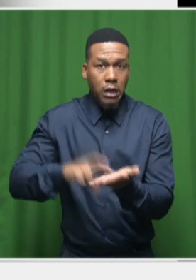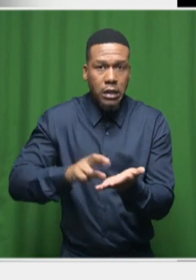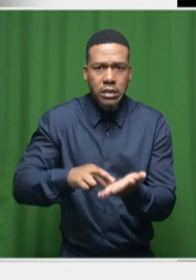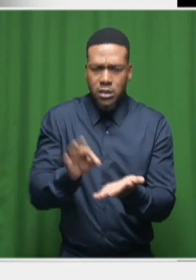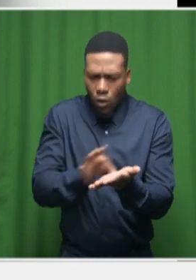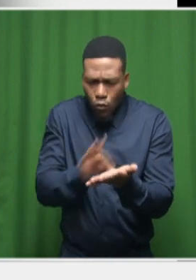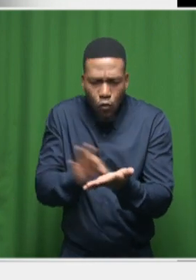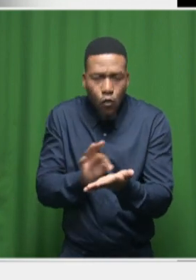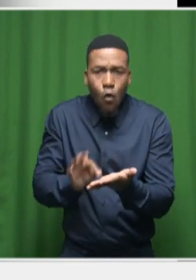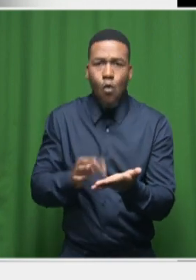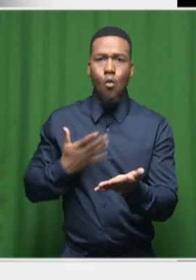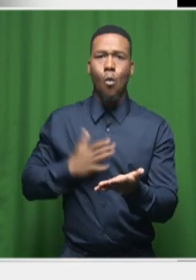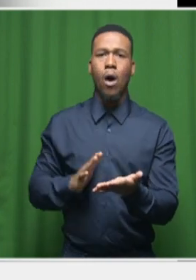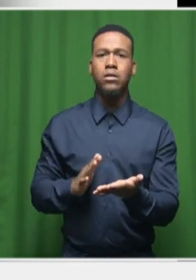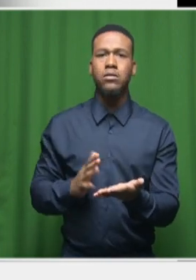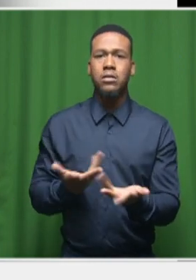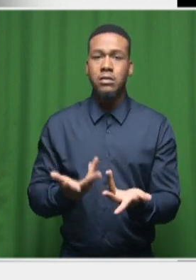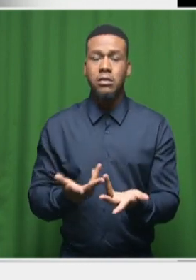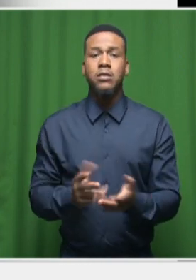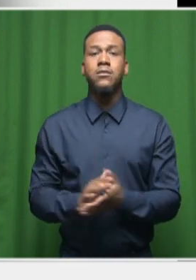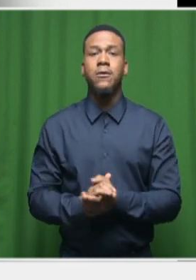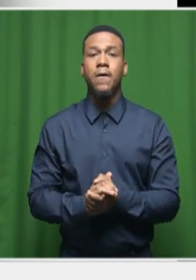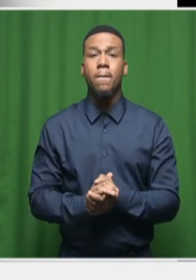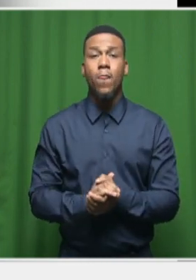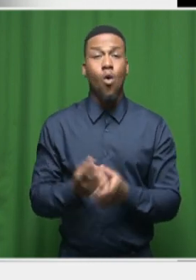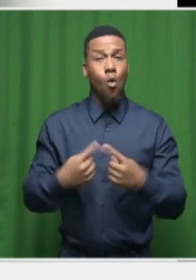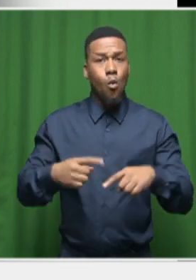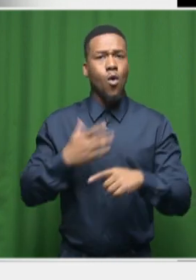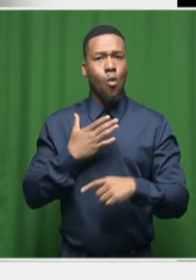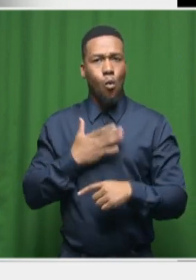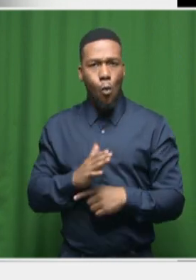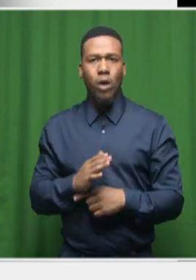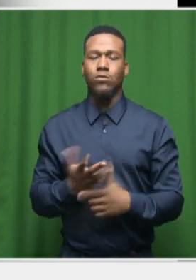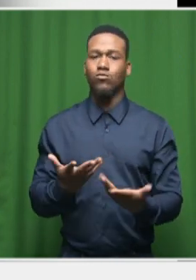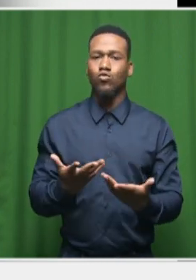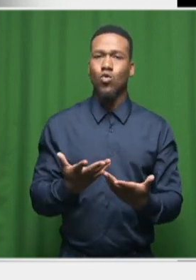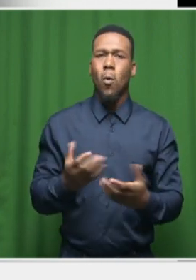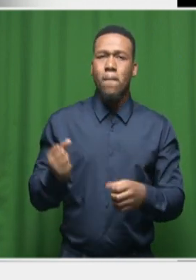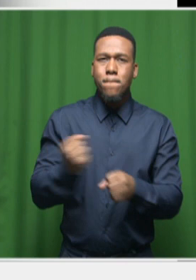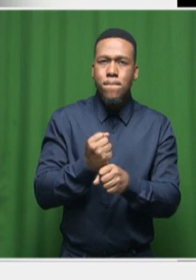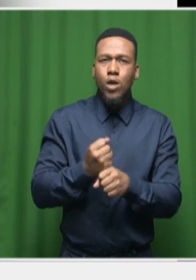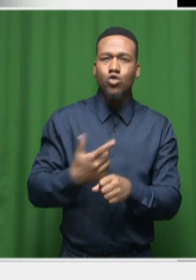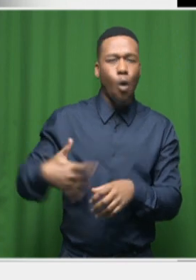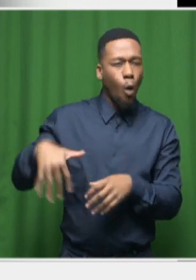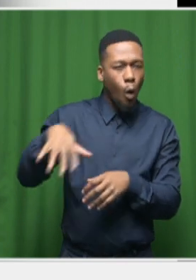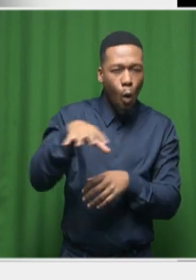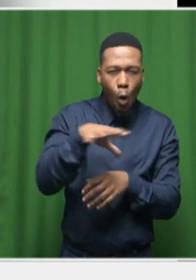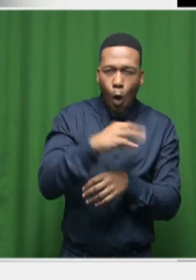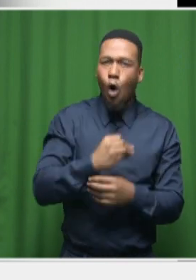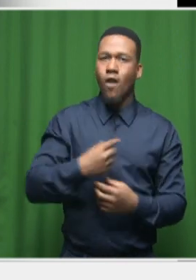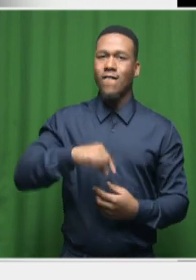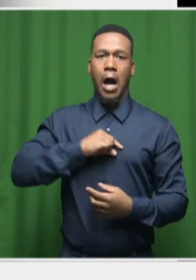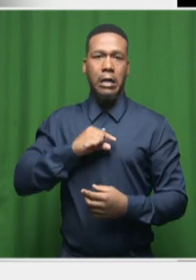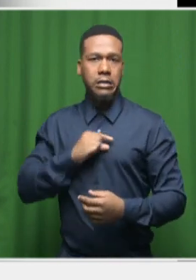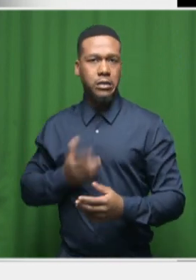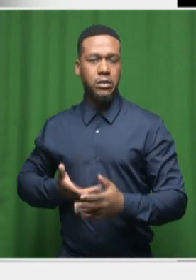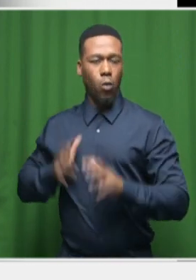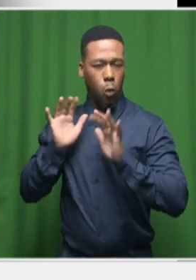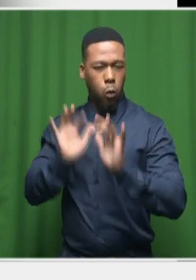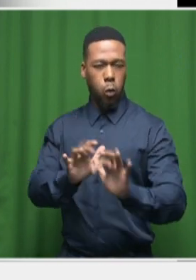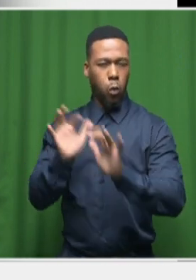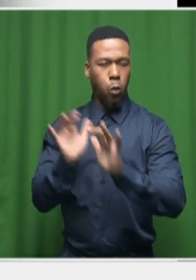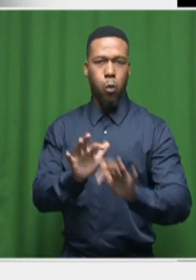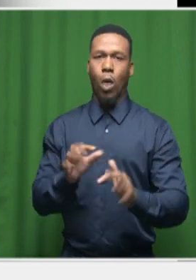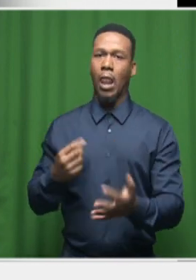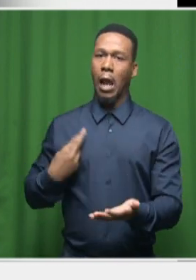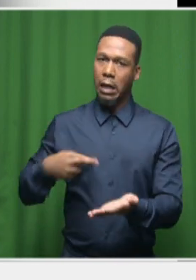ISC, and we're really trying to really raise why all of us, not just the youth, but all of us need to actually register and